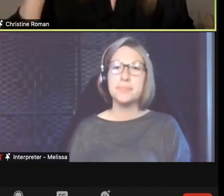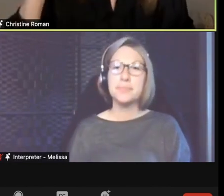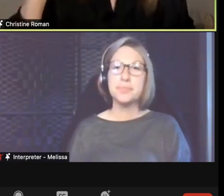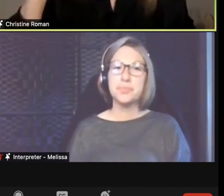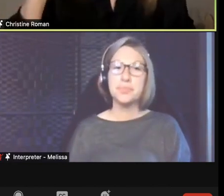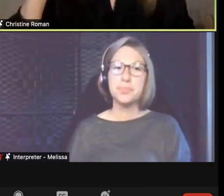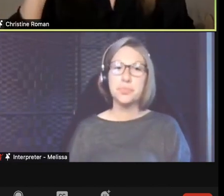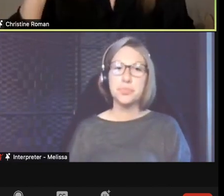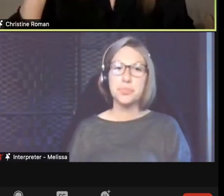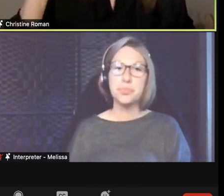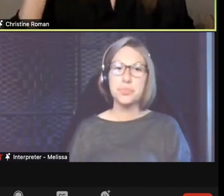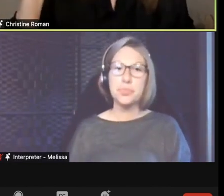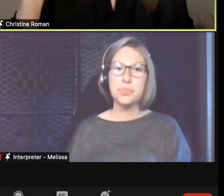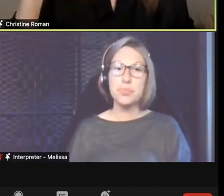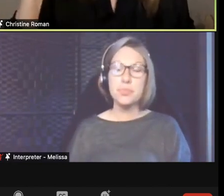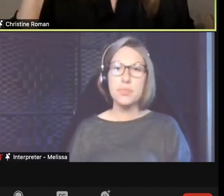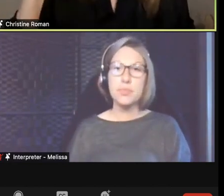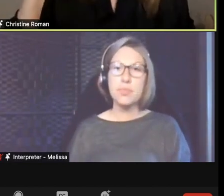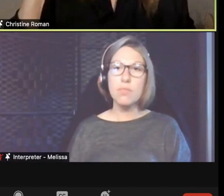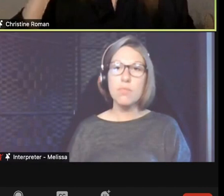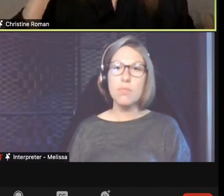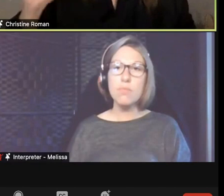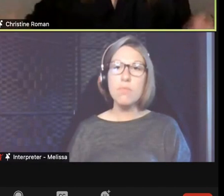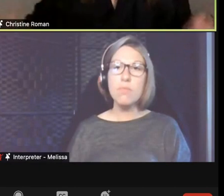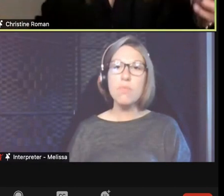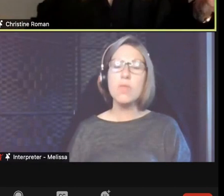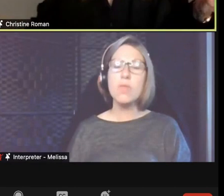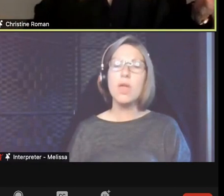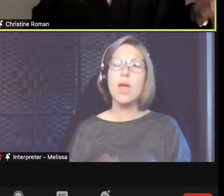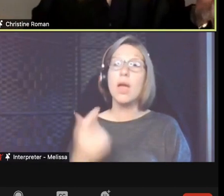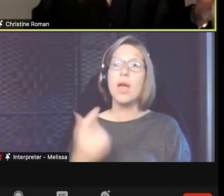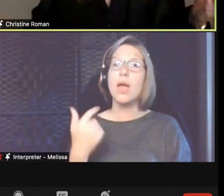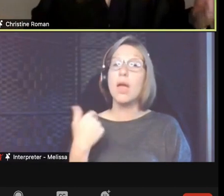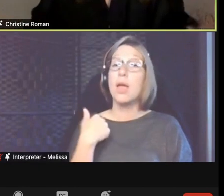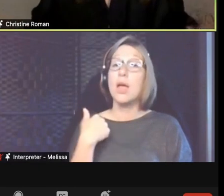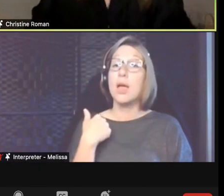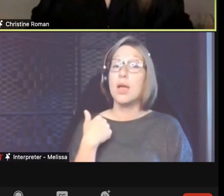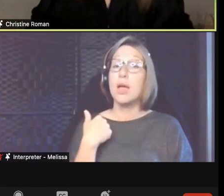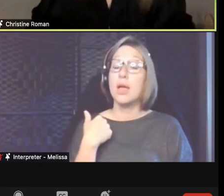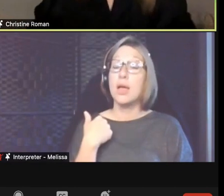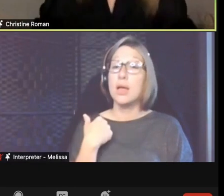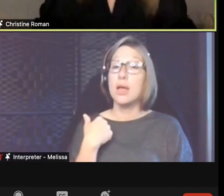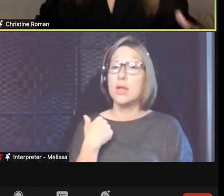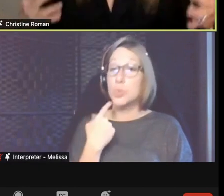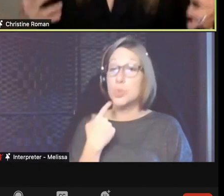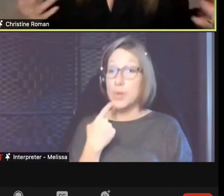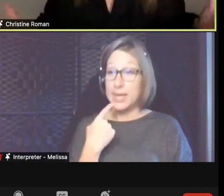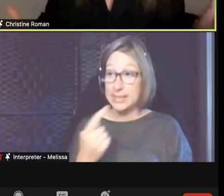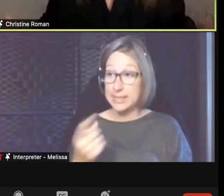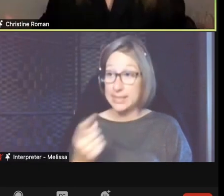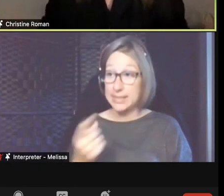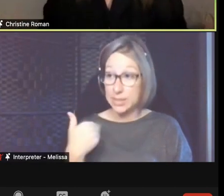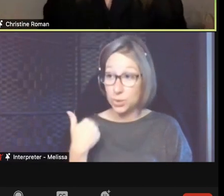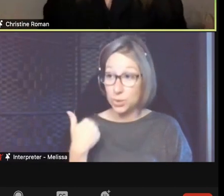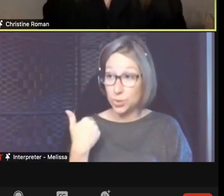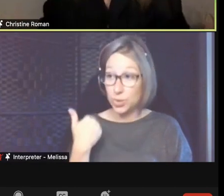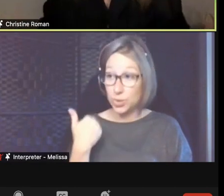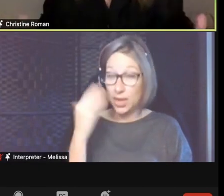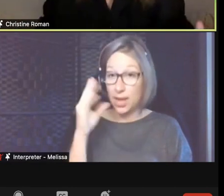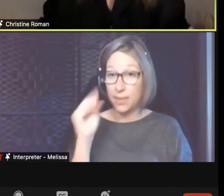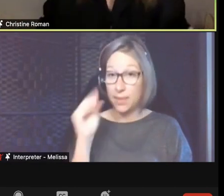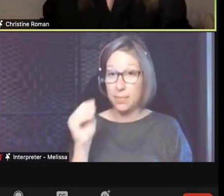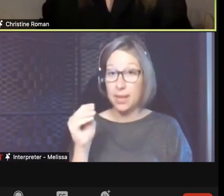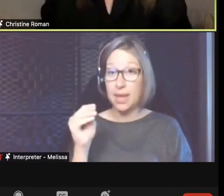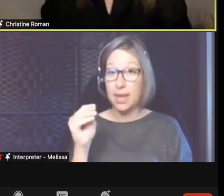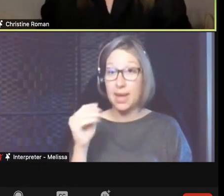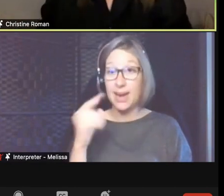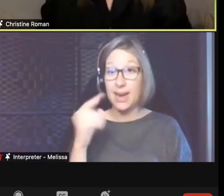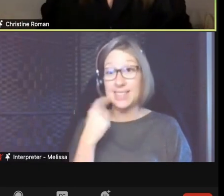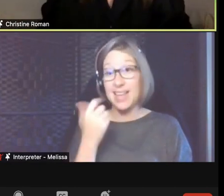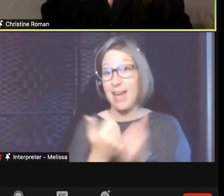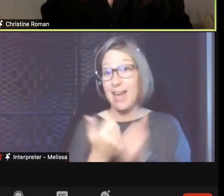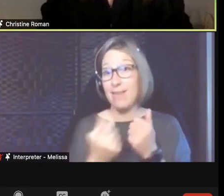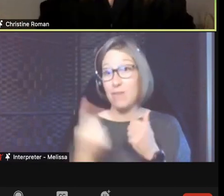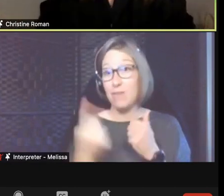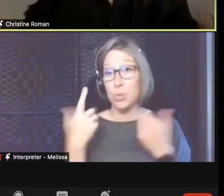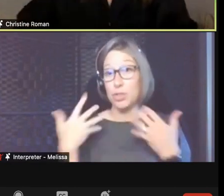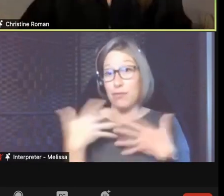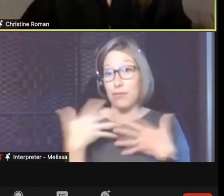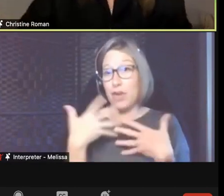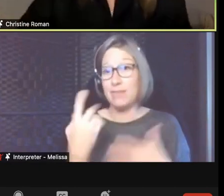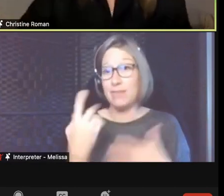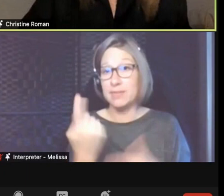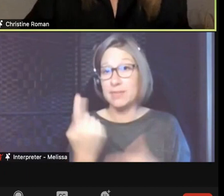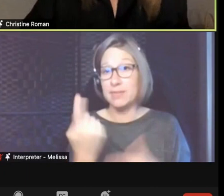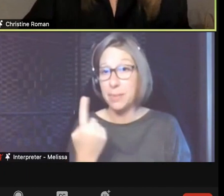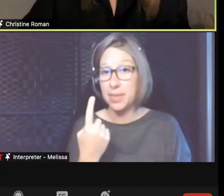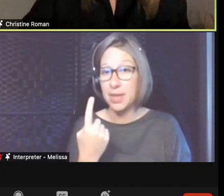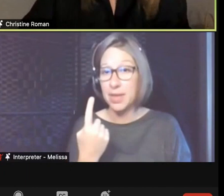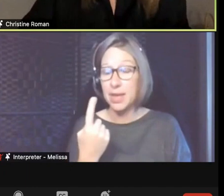recognize this incident, when I said to this young man, I said, so, everybody's afraid of something. And he said,